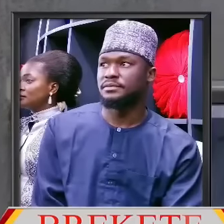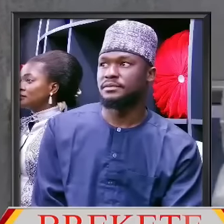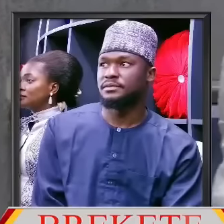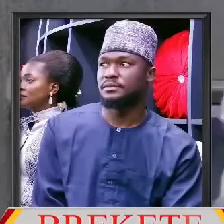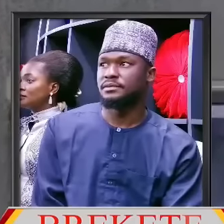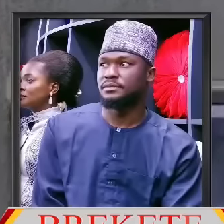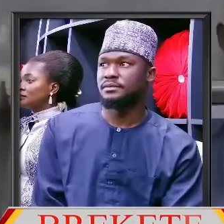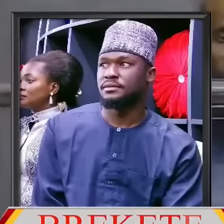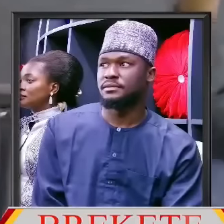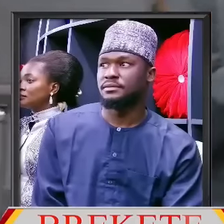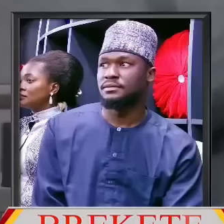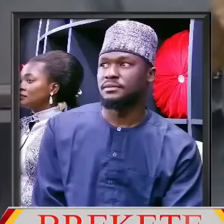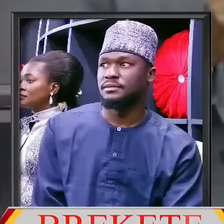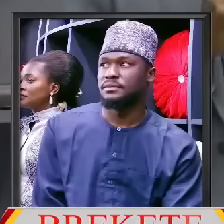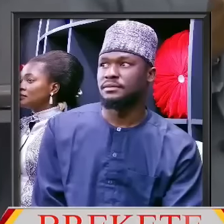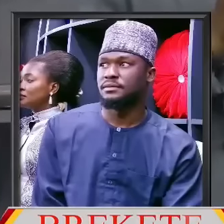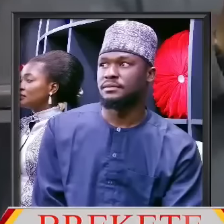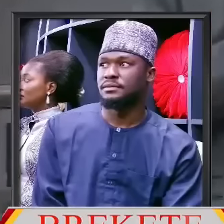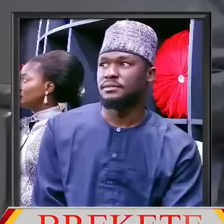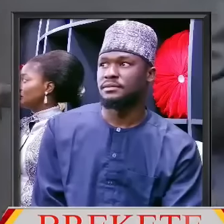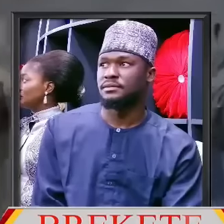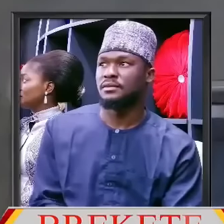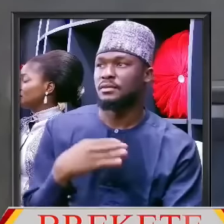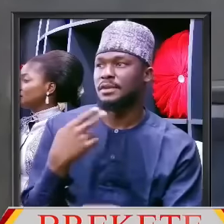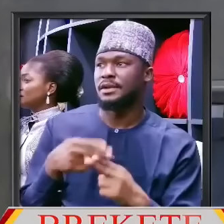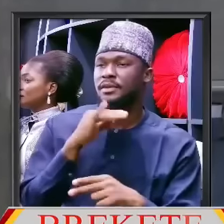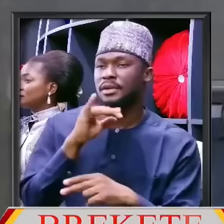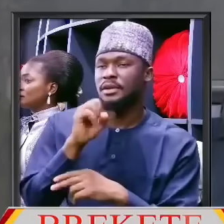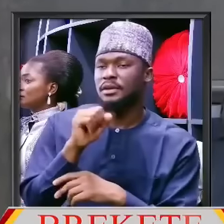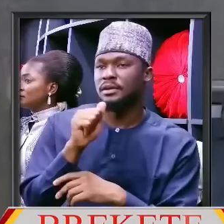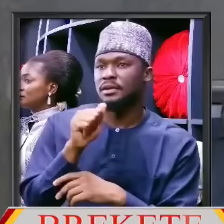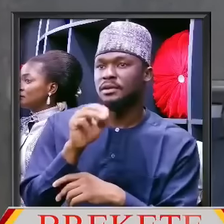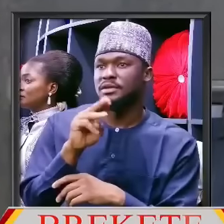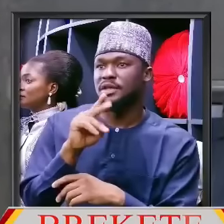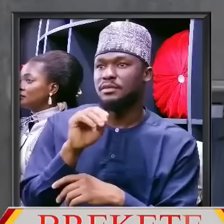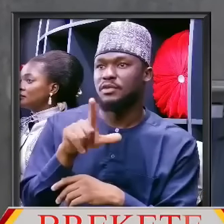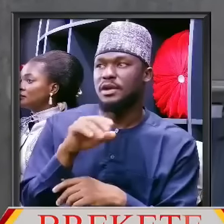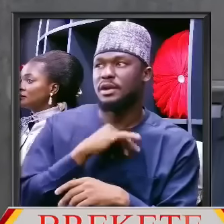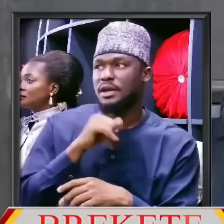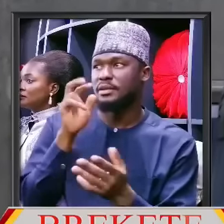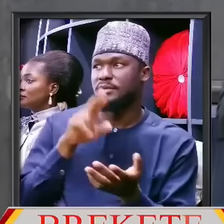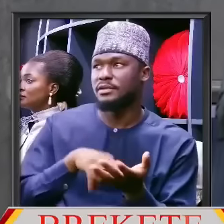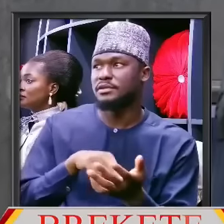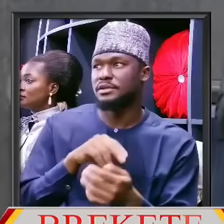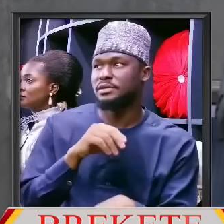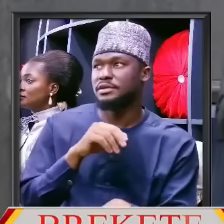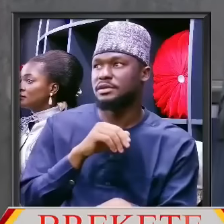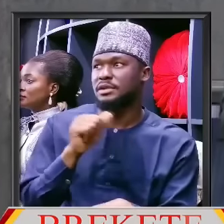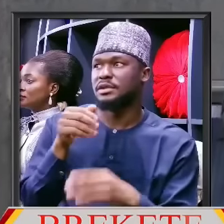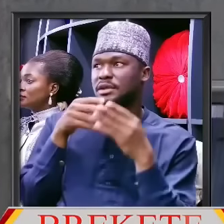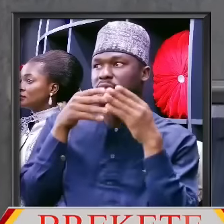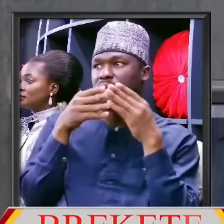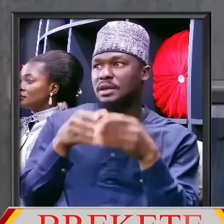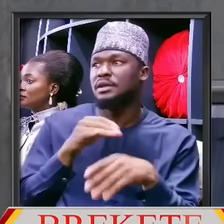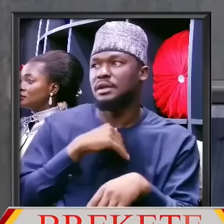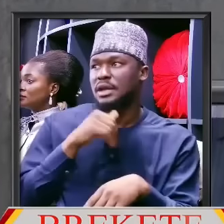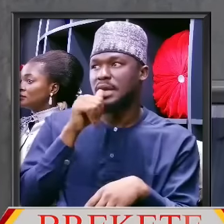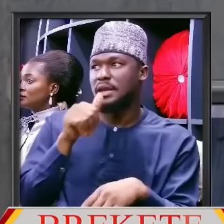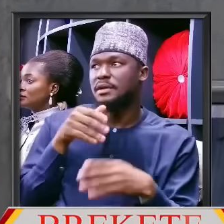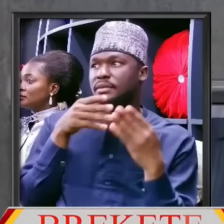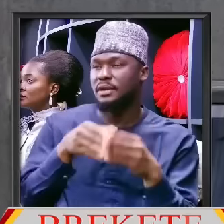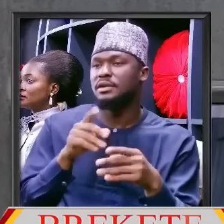person. My name na Darlington Samuel. I dey represent a guardian. I be guardian to